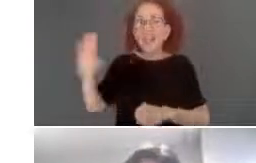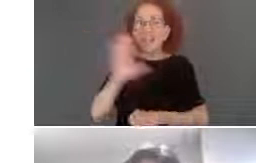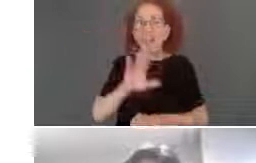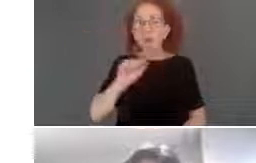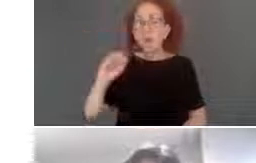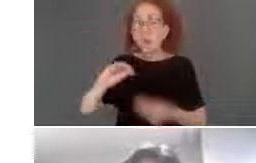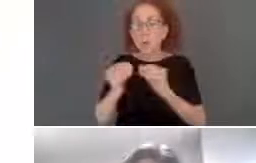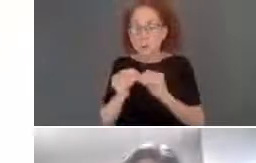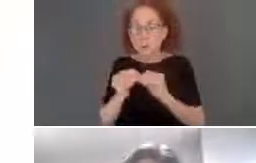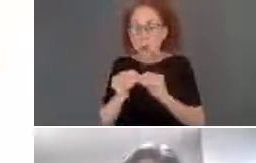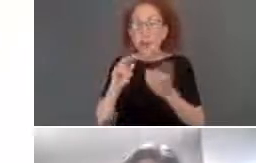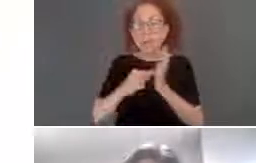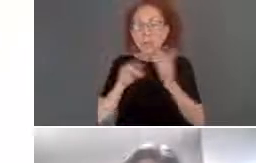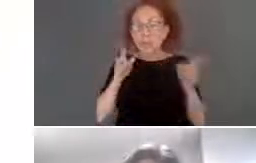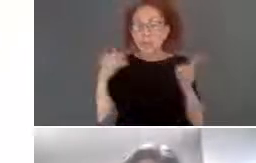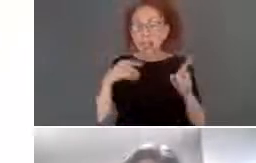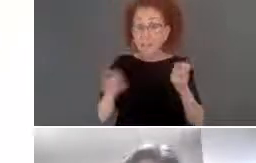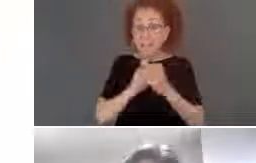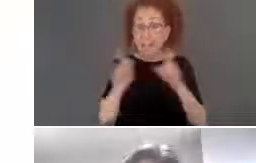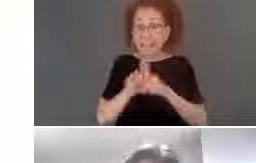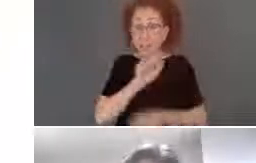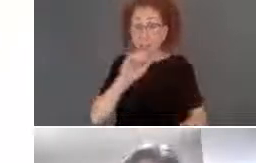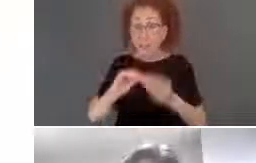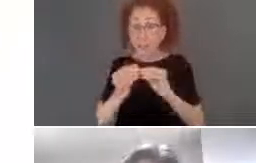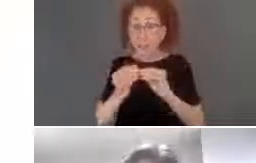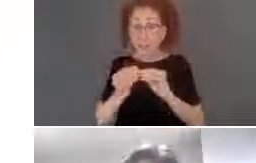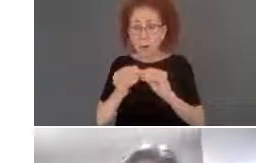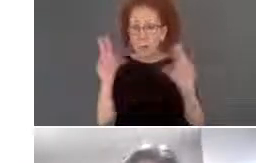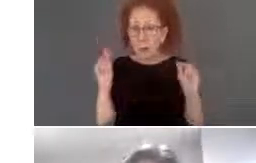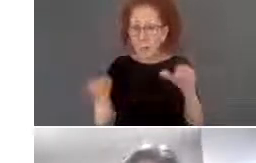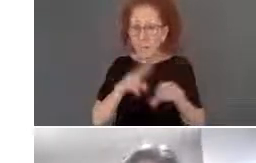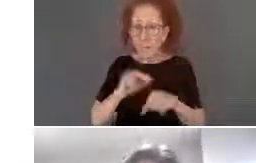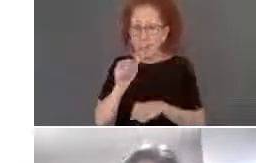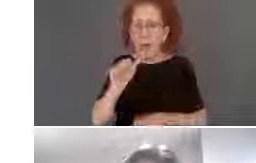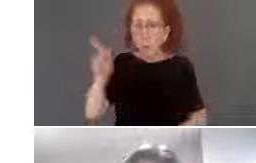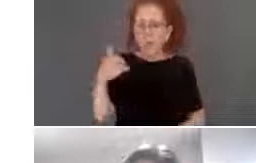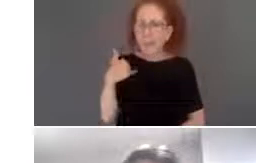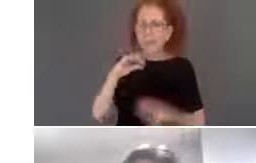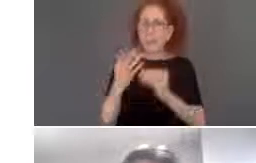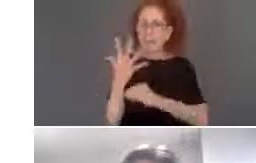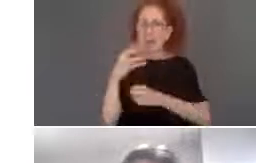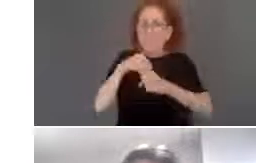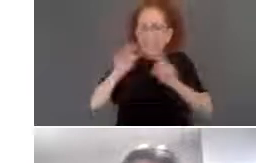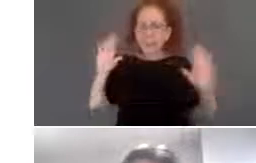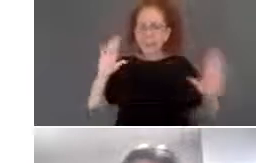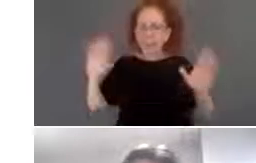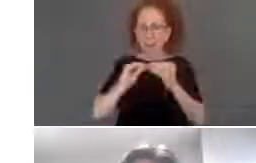social security number. Those are very different, right? So they're not actually